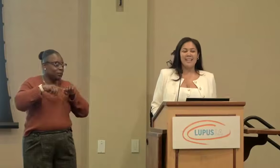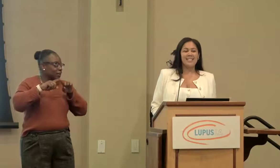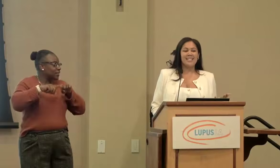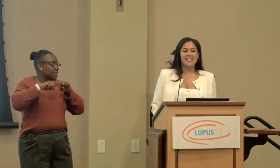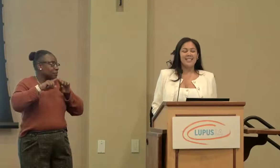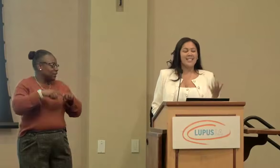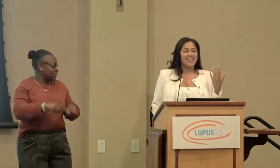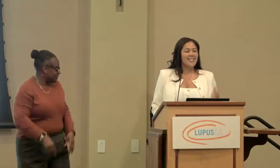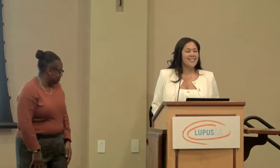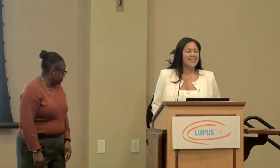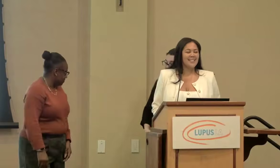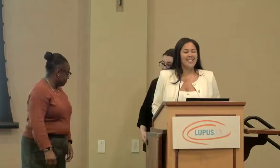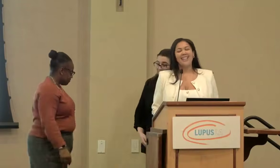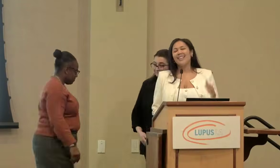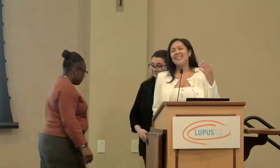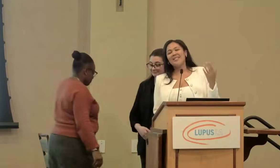just